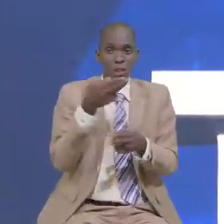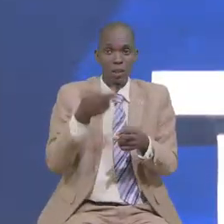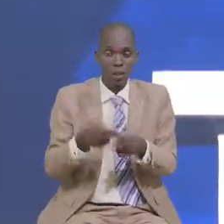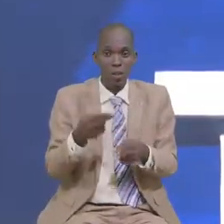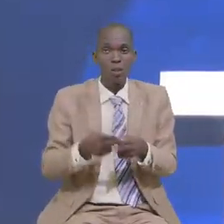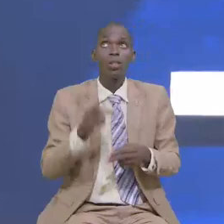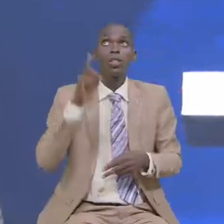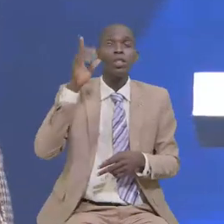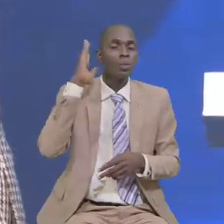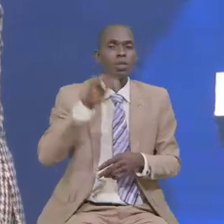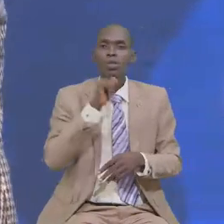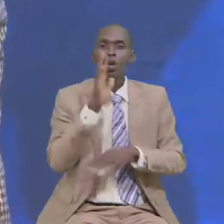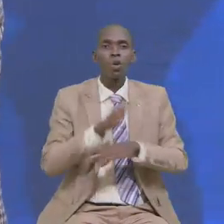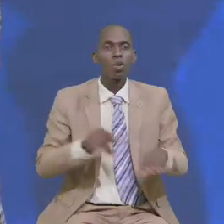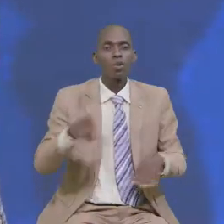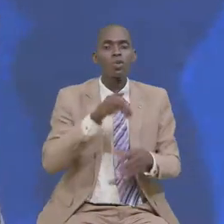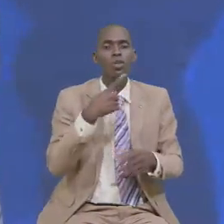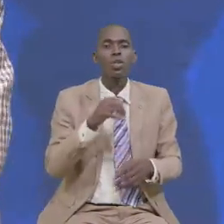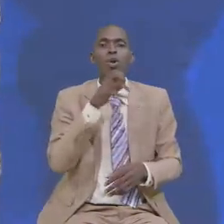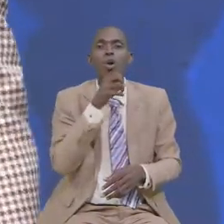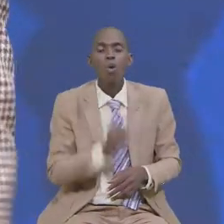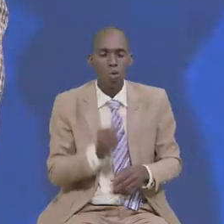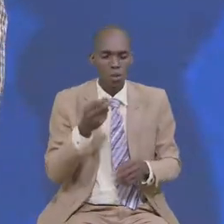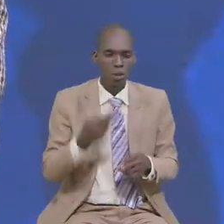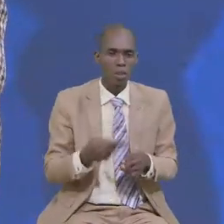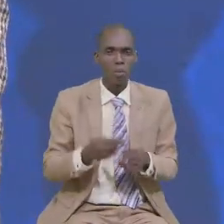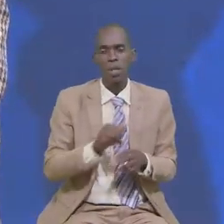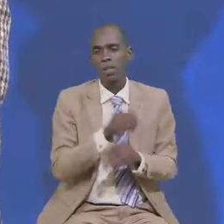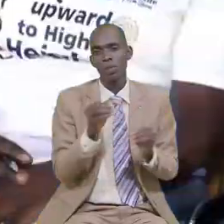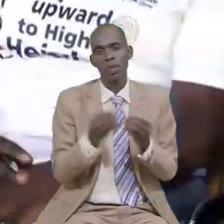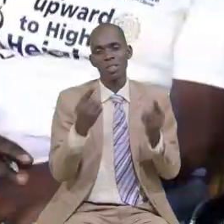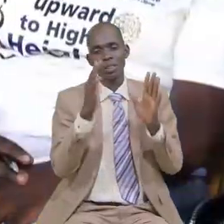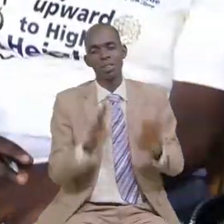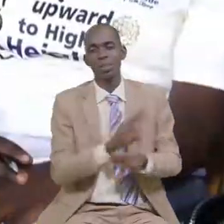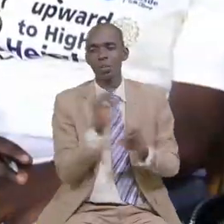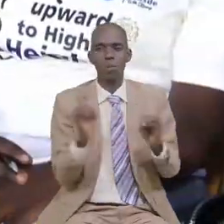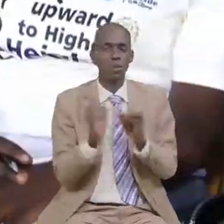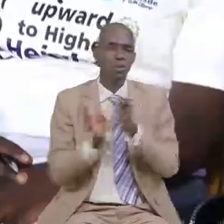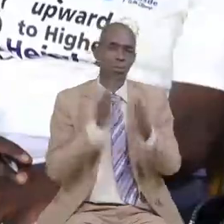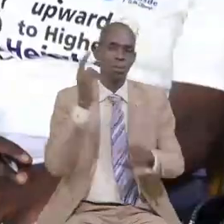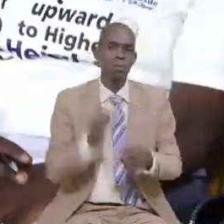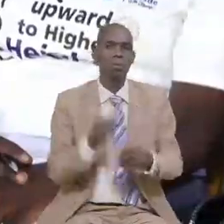not call you the old name, a sinner anymore, in Jesus' name.